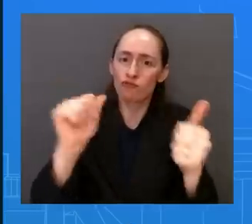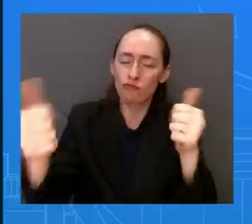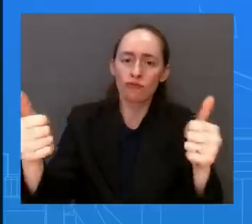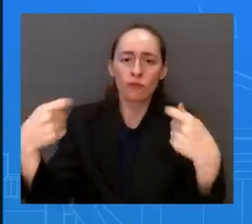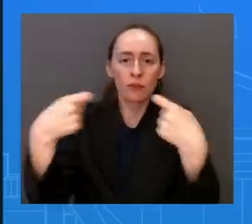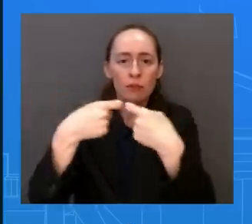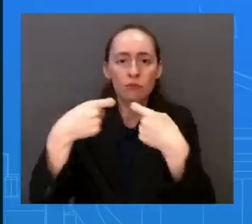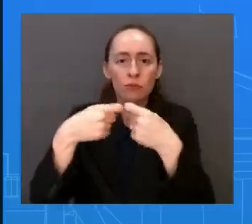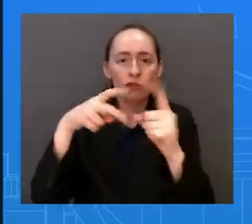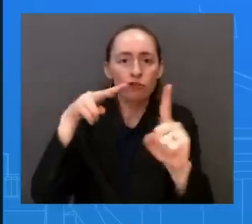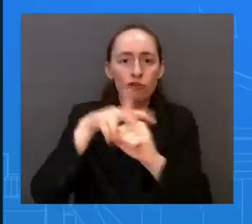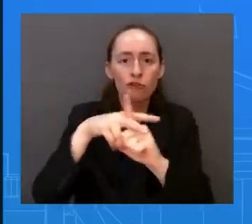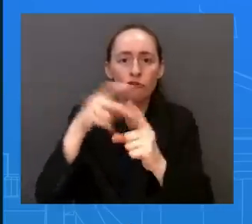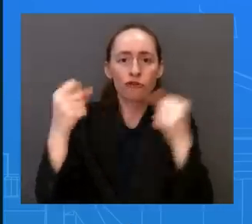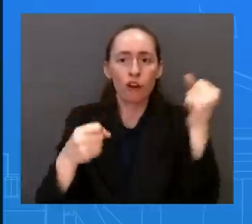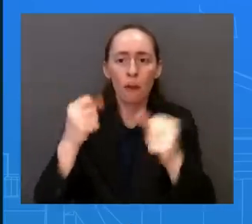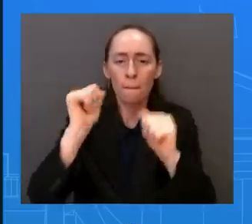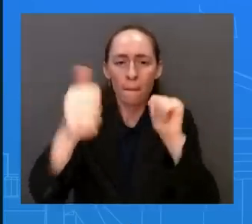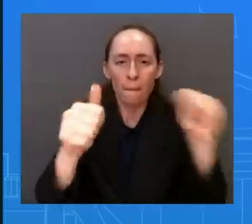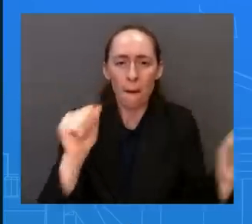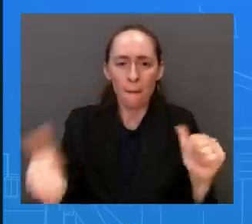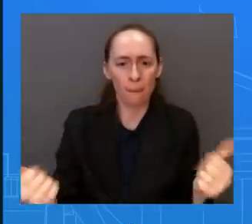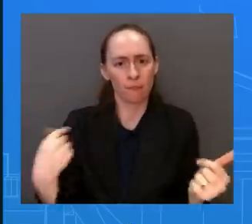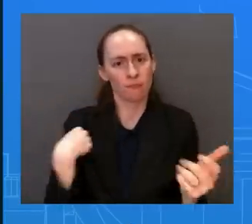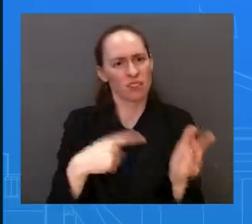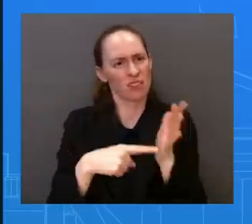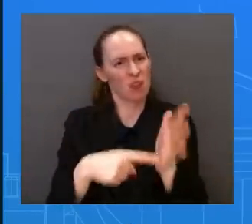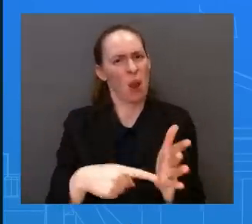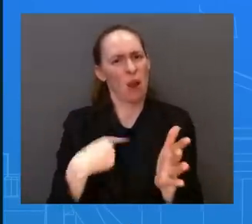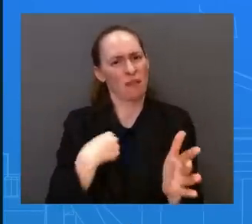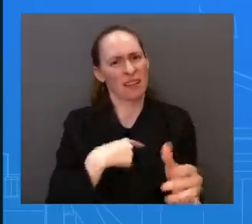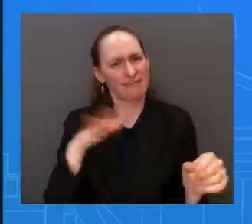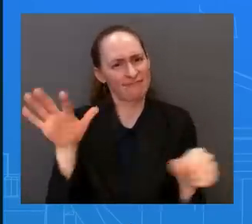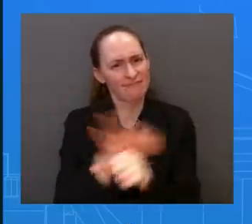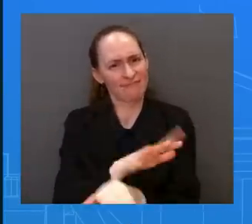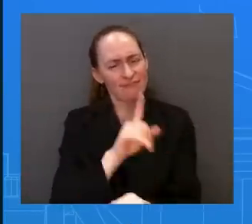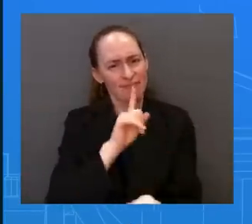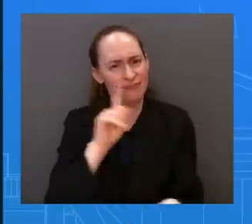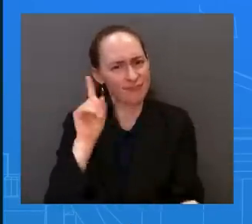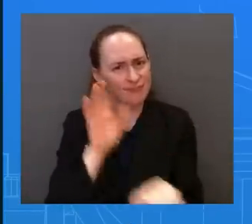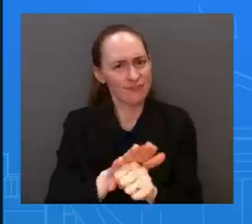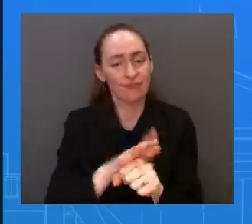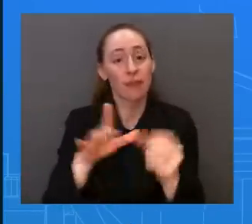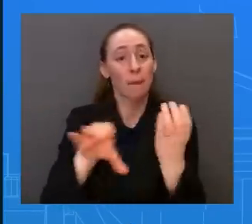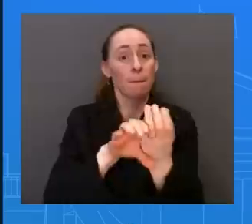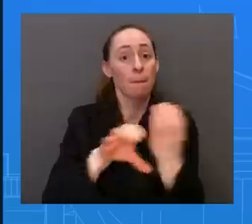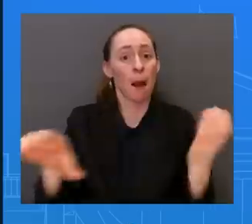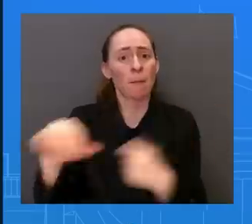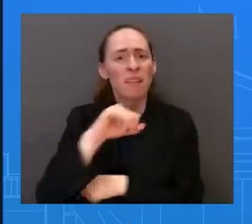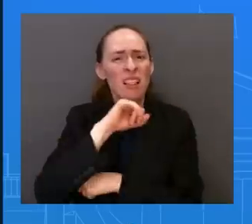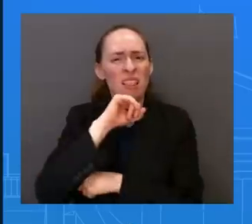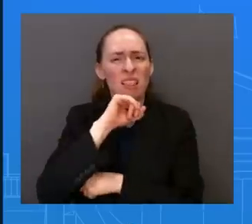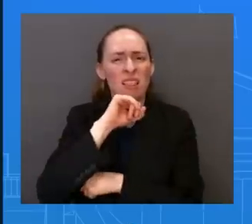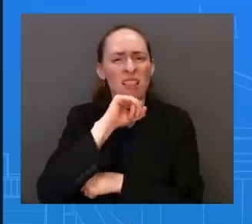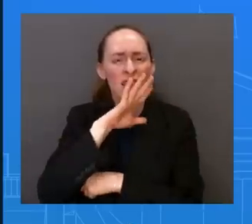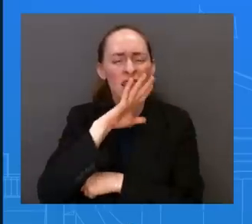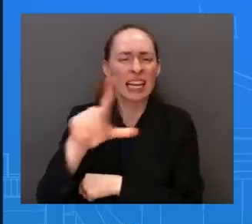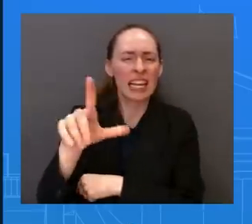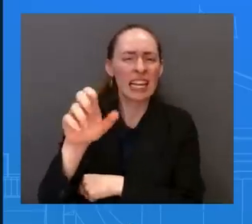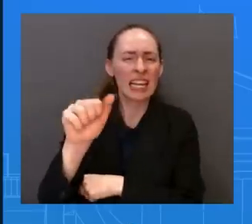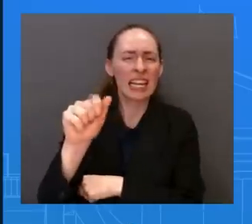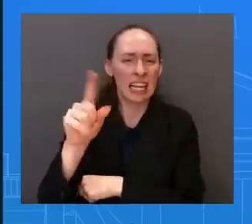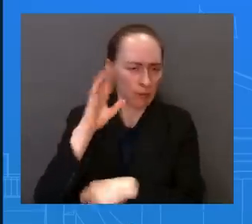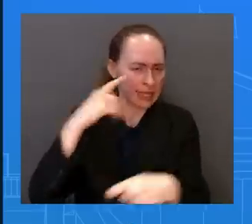that we were going to eliminate lead pipes from schools and homes across the country, and then being able to see many years down the road. And that also creates